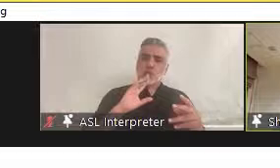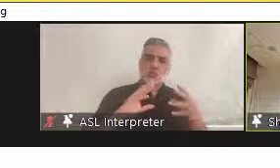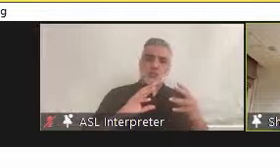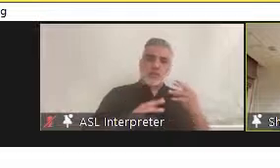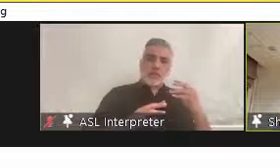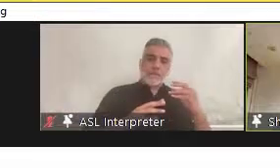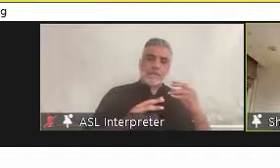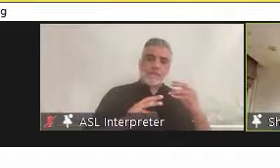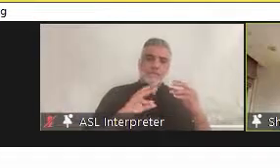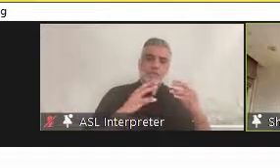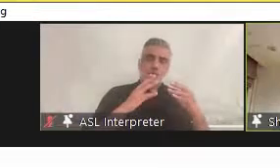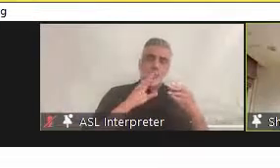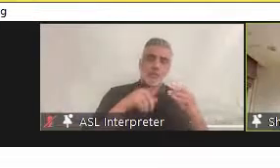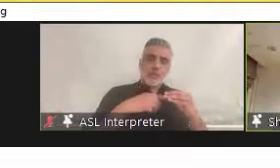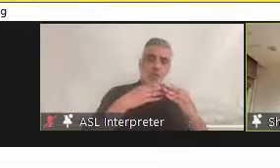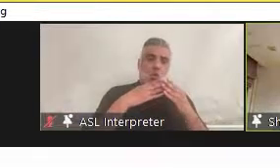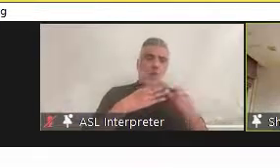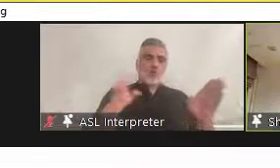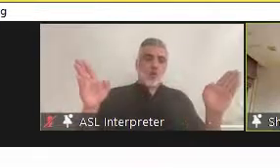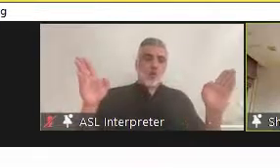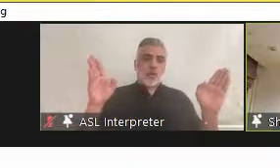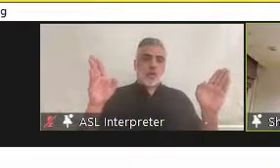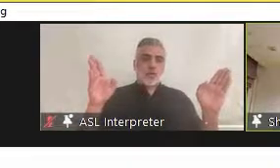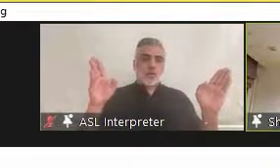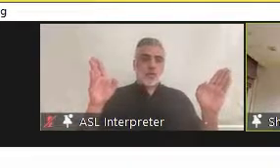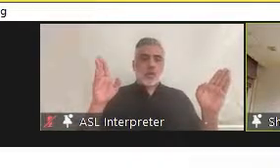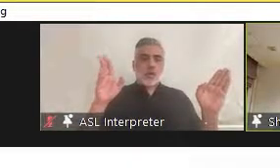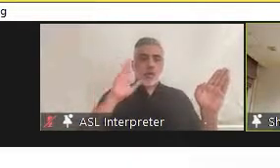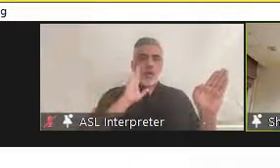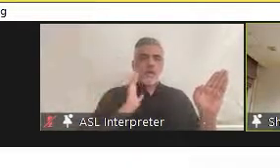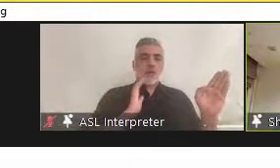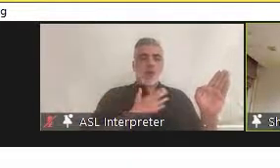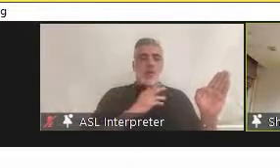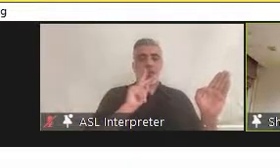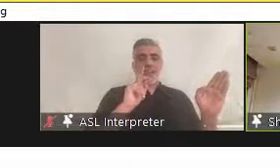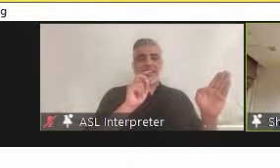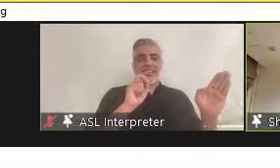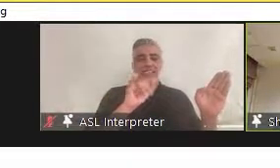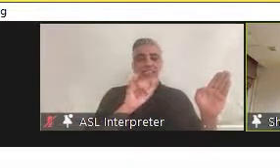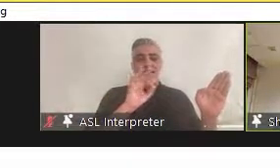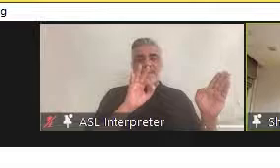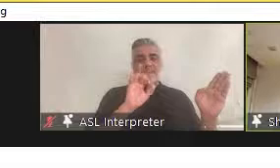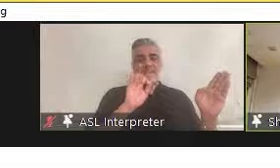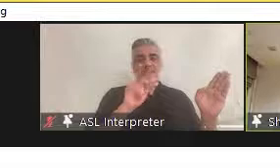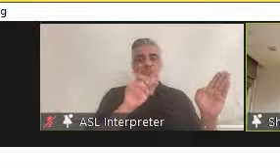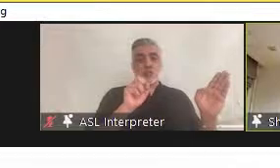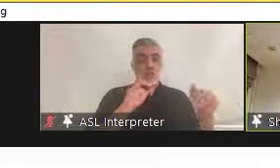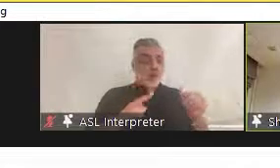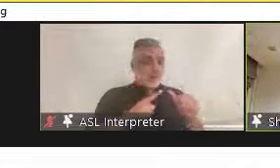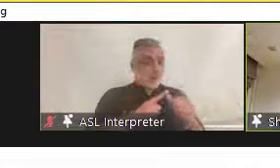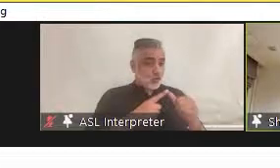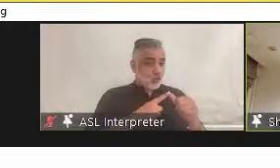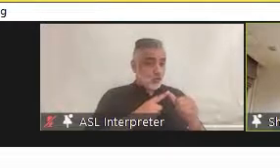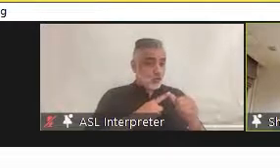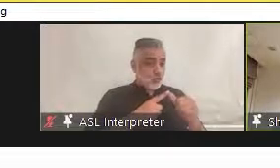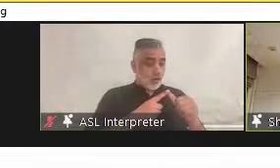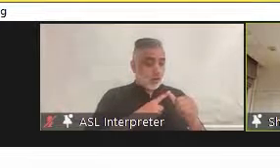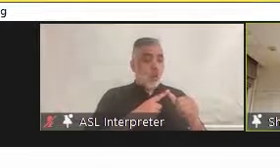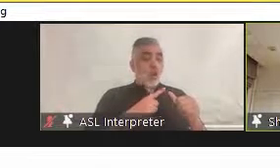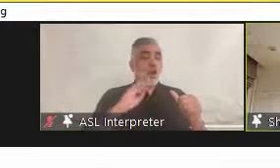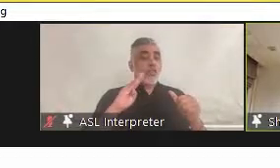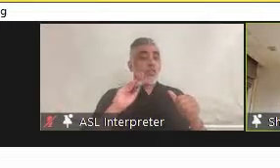at the overall level, a couple of the key features that we have in the project. The first of all, on the bank team